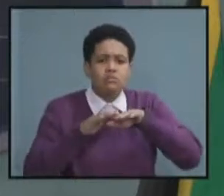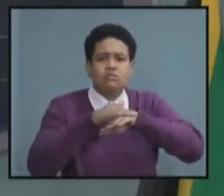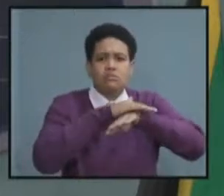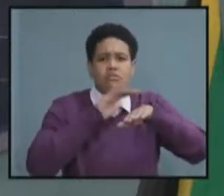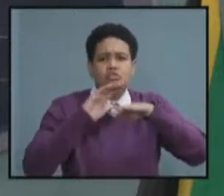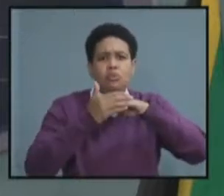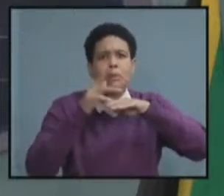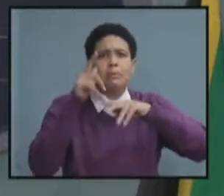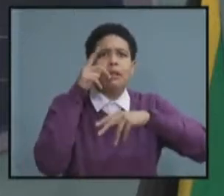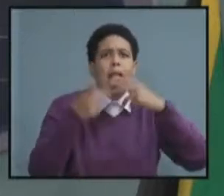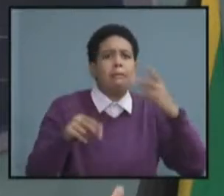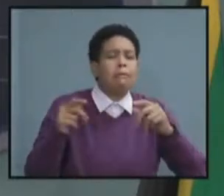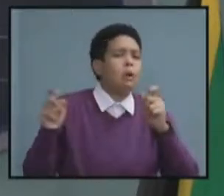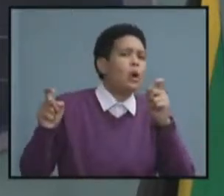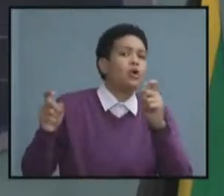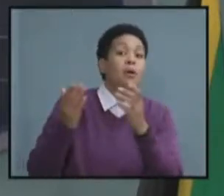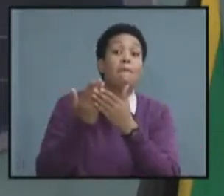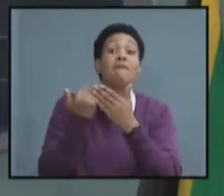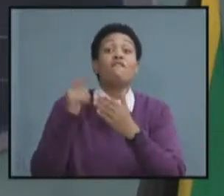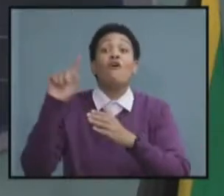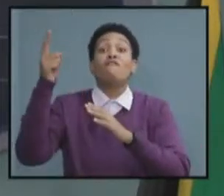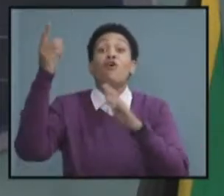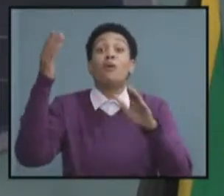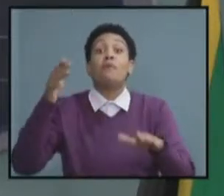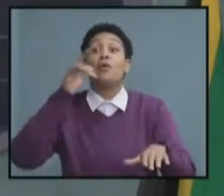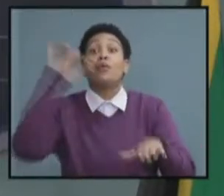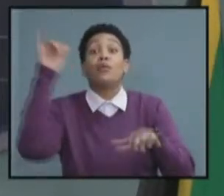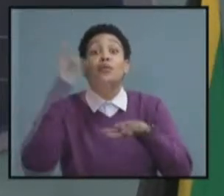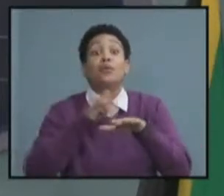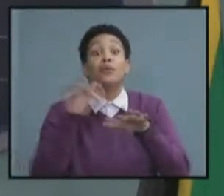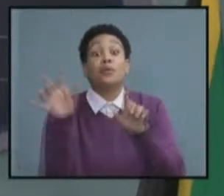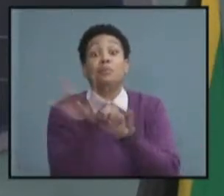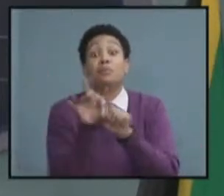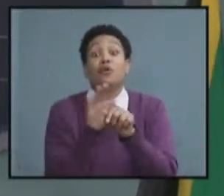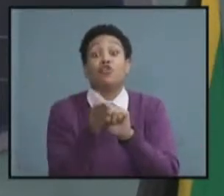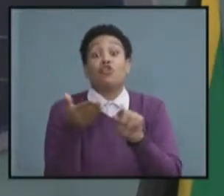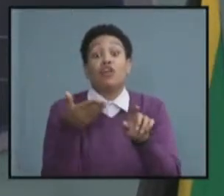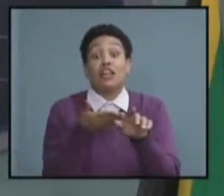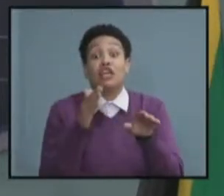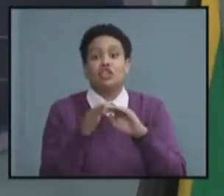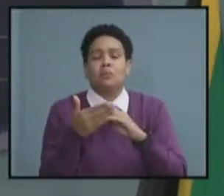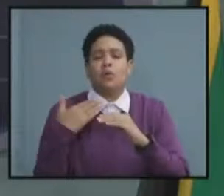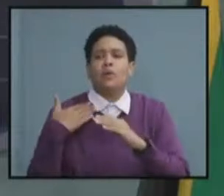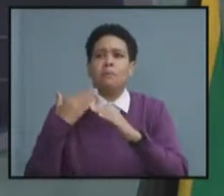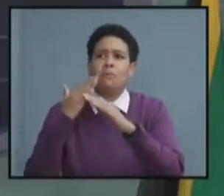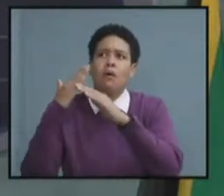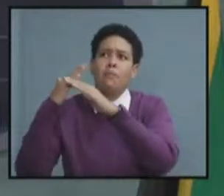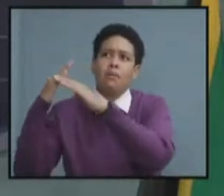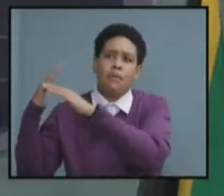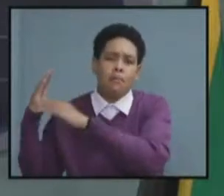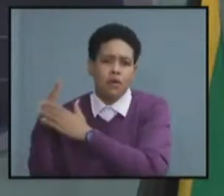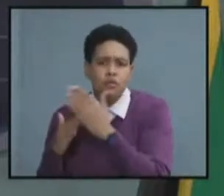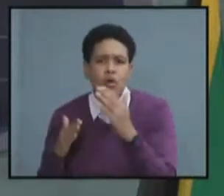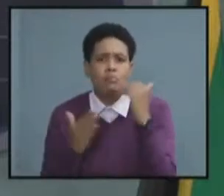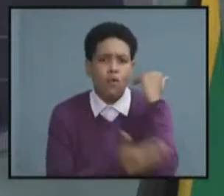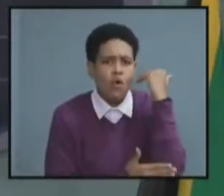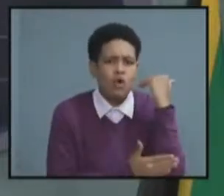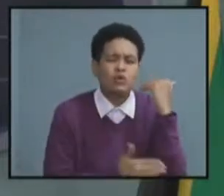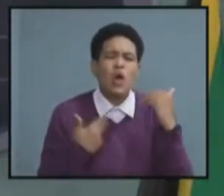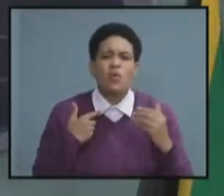the first case came to Jamaica, we put in place travel restrictions, and we gradually tighten